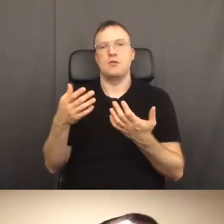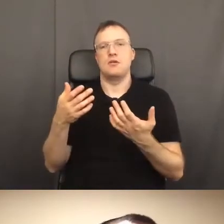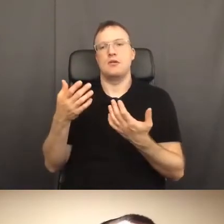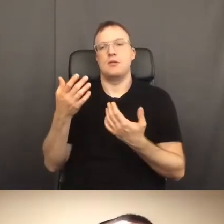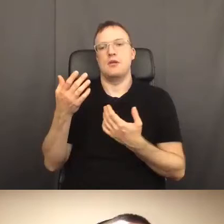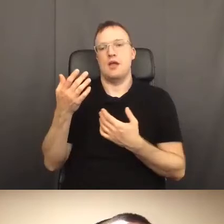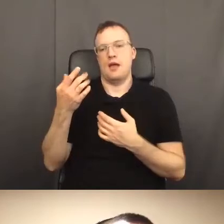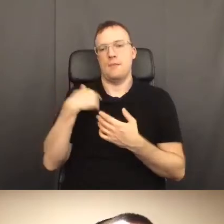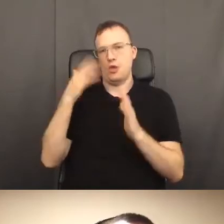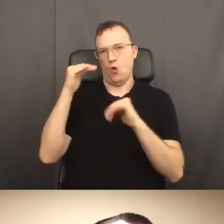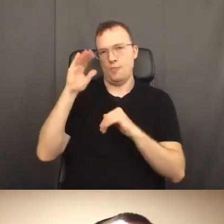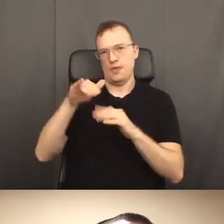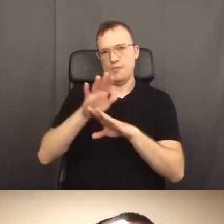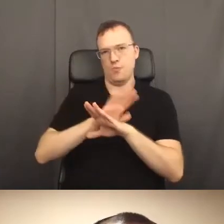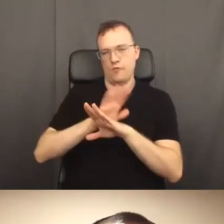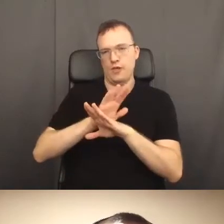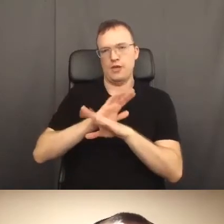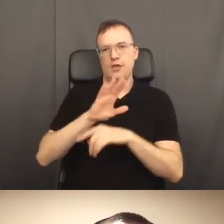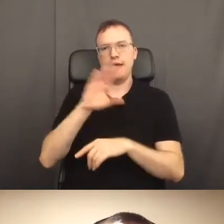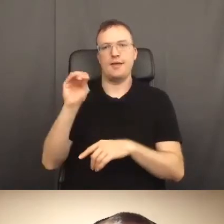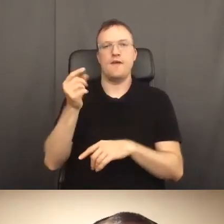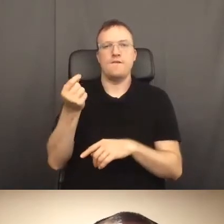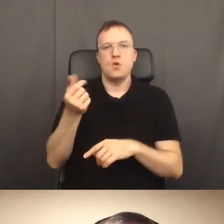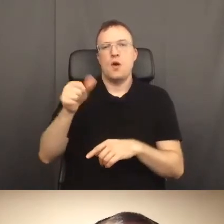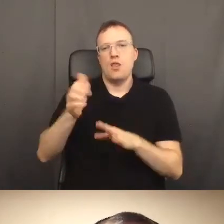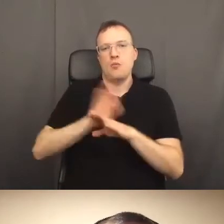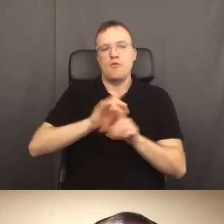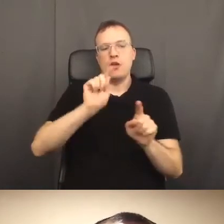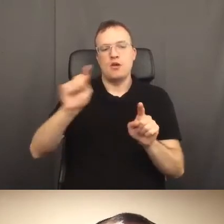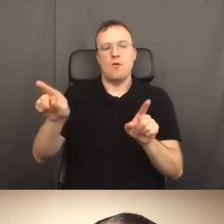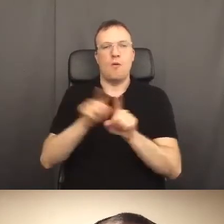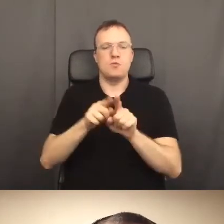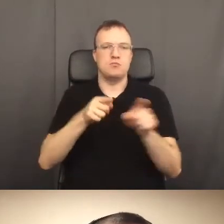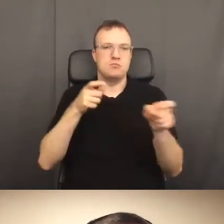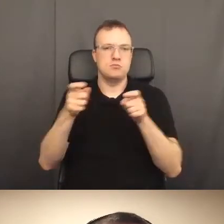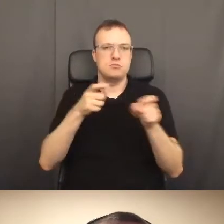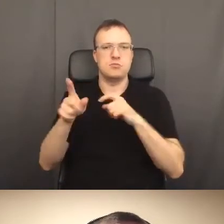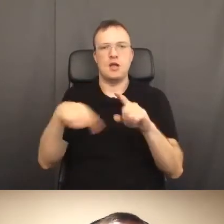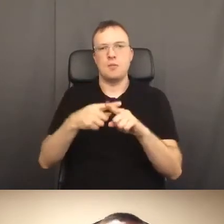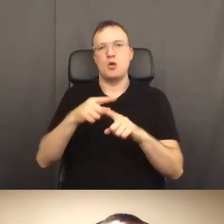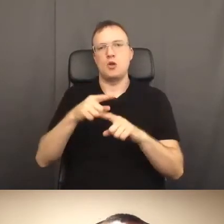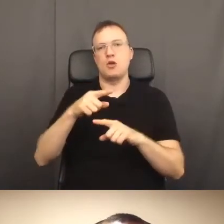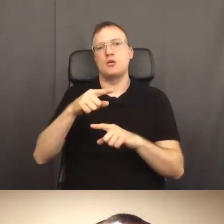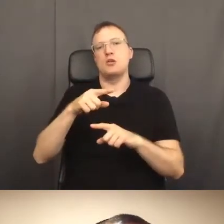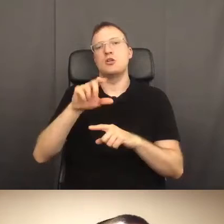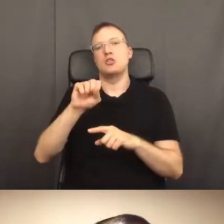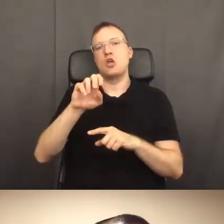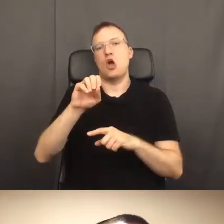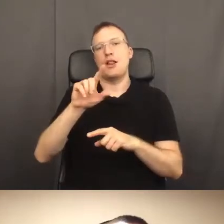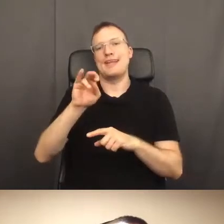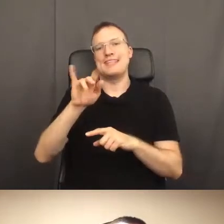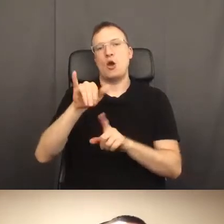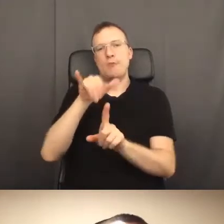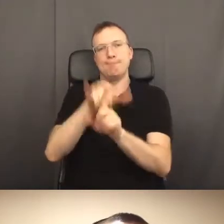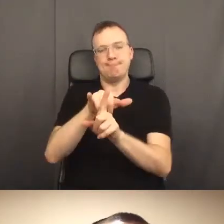that this film and a couple other films that's also dealing with about the solitary confinement and the death penalty,